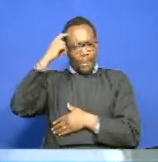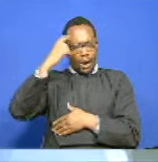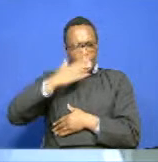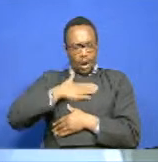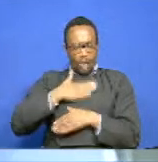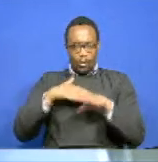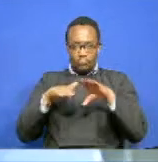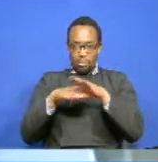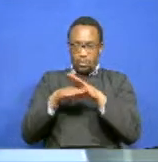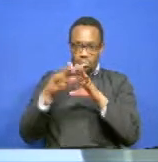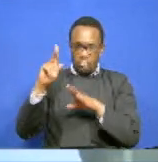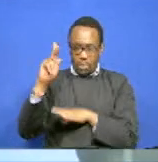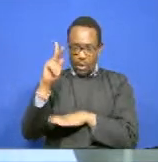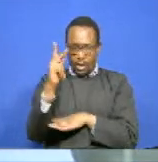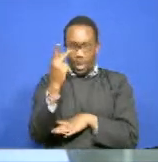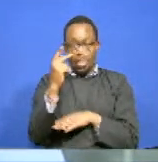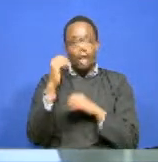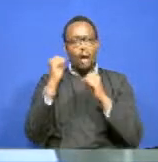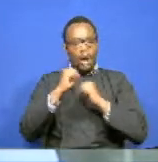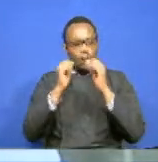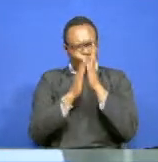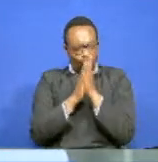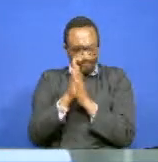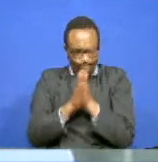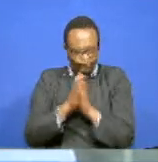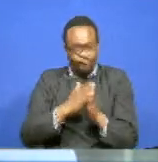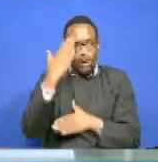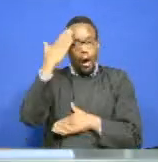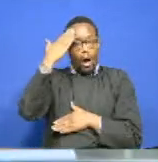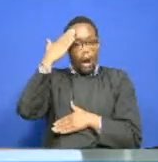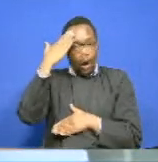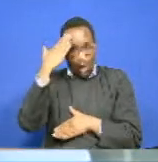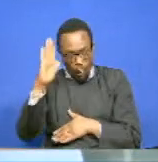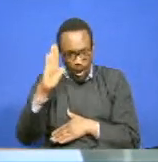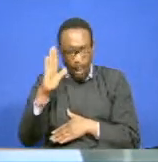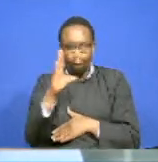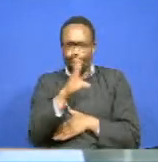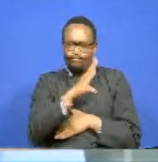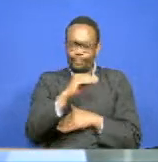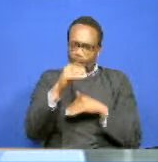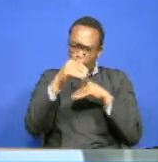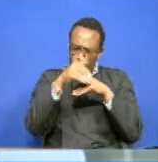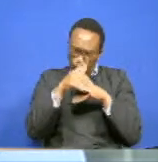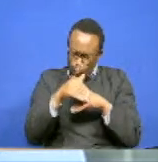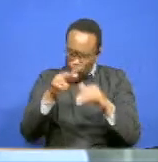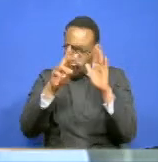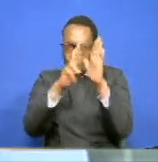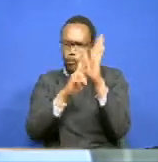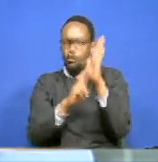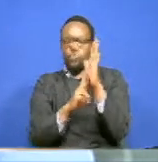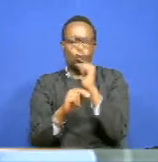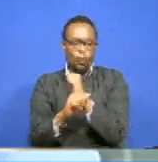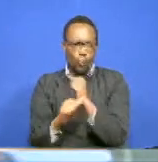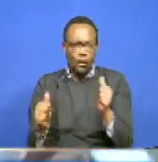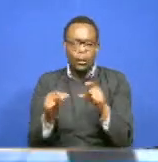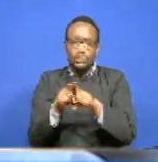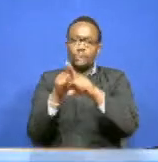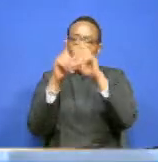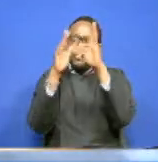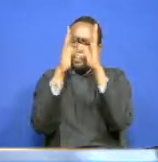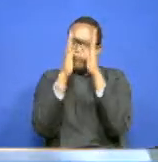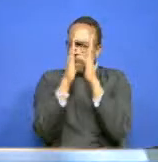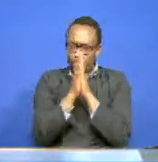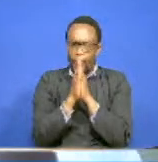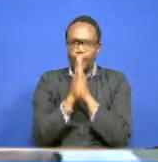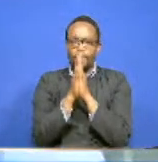this nation to be aware and to be compliant with the regulations. We also pray that